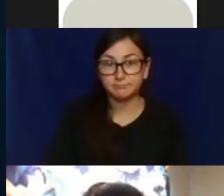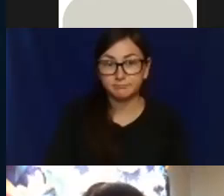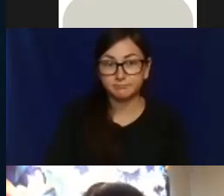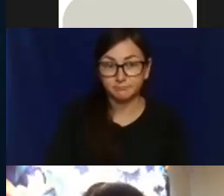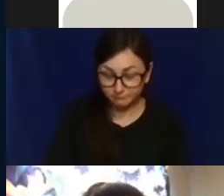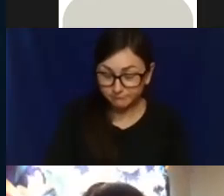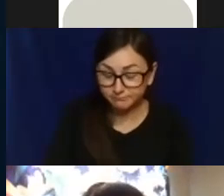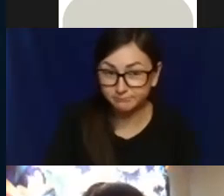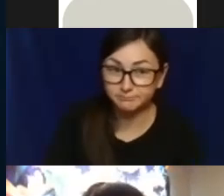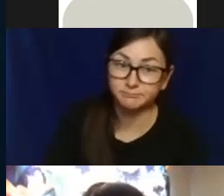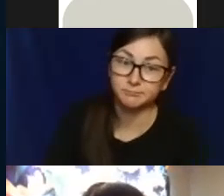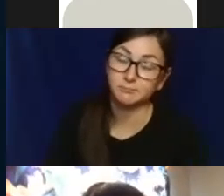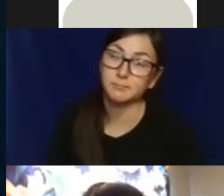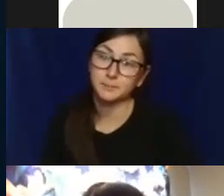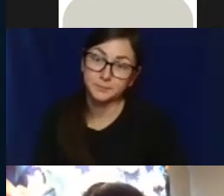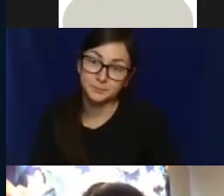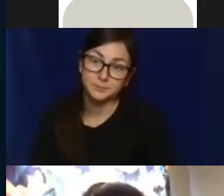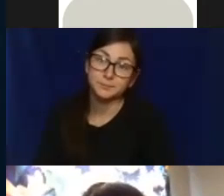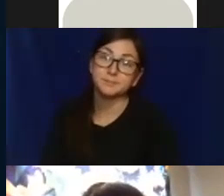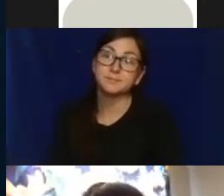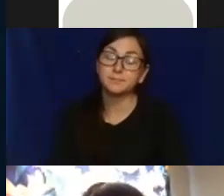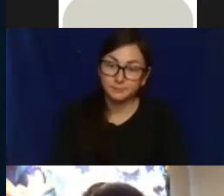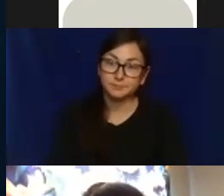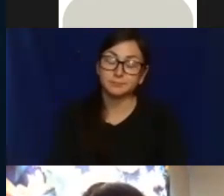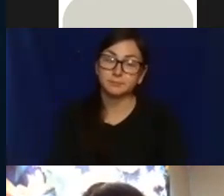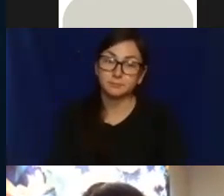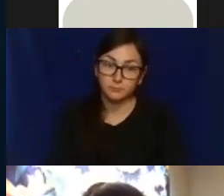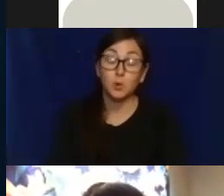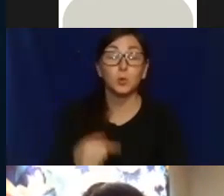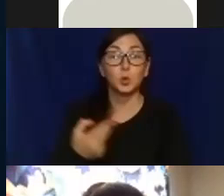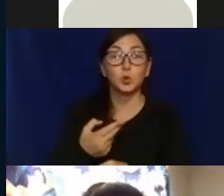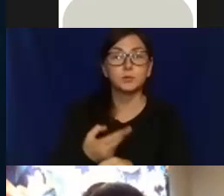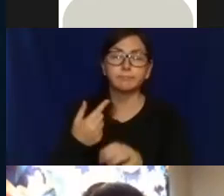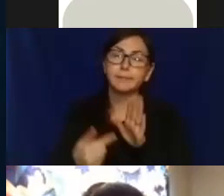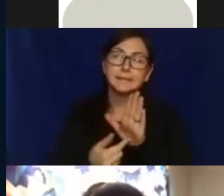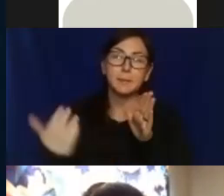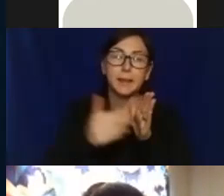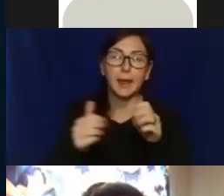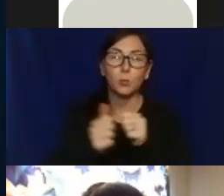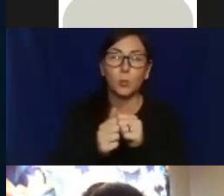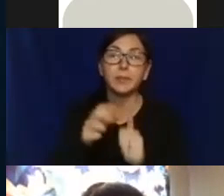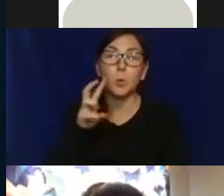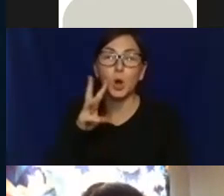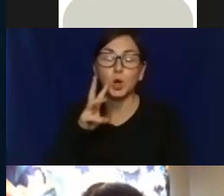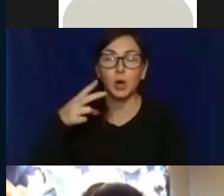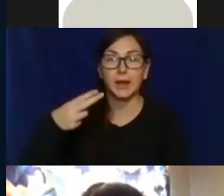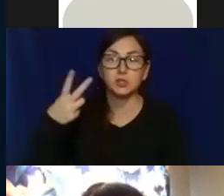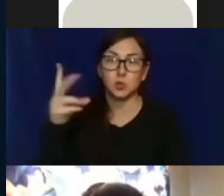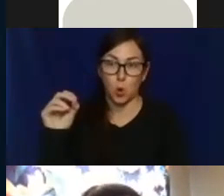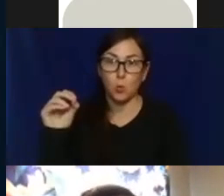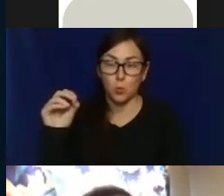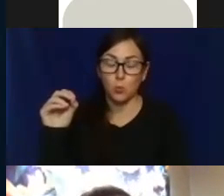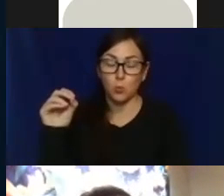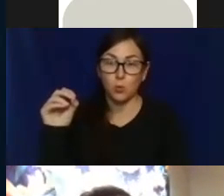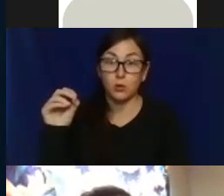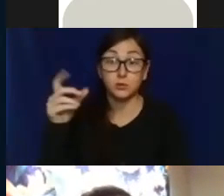utilize, where we use the example to begin with H2O. So what do we do first is we add up all